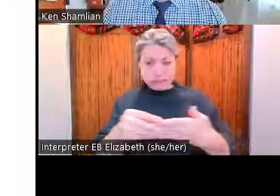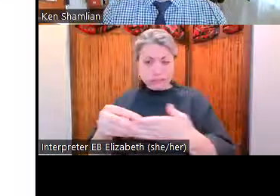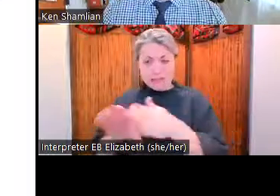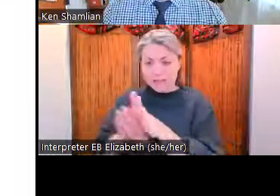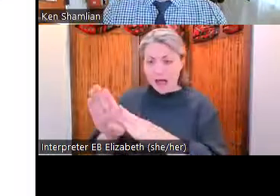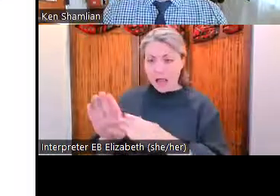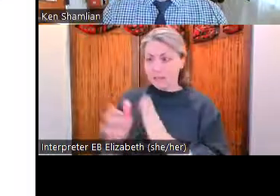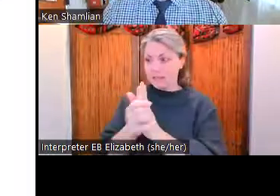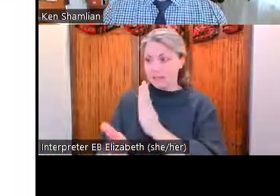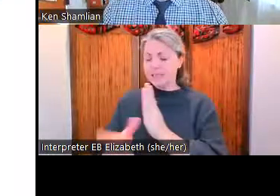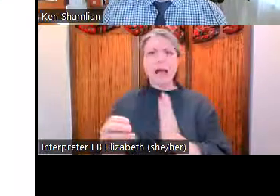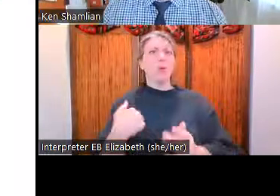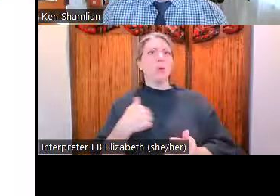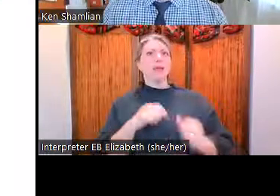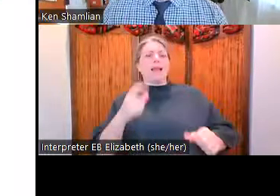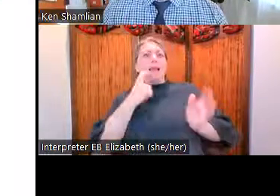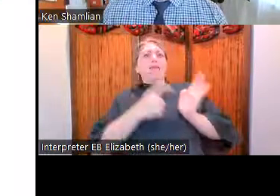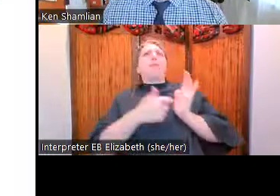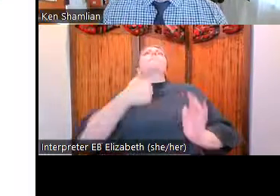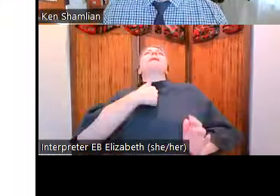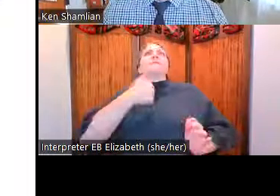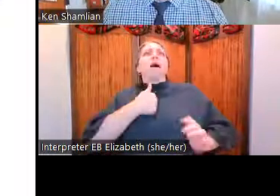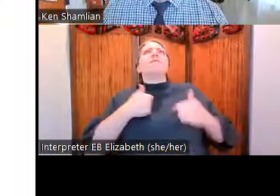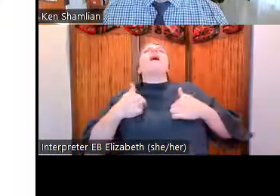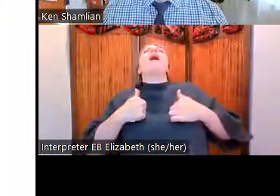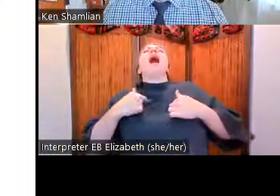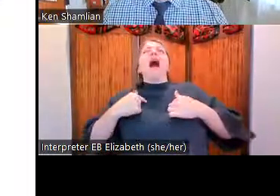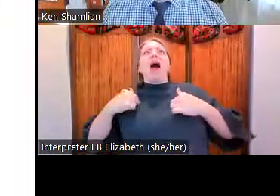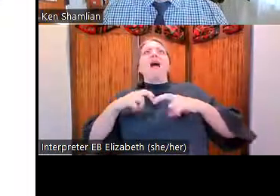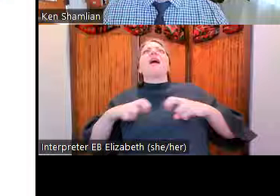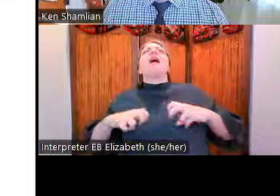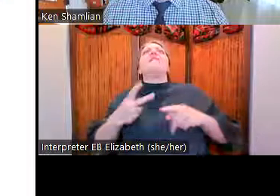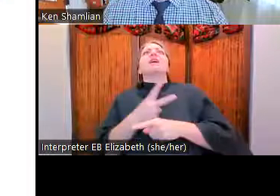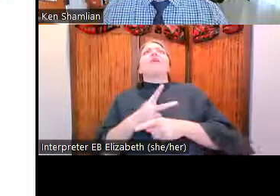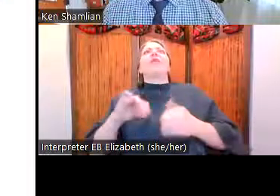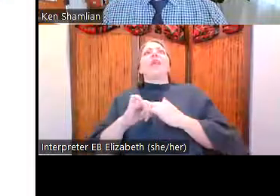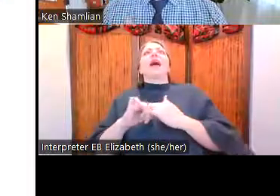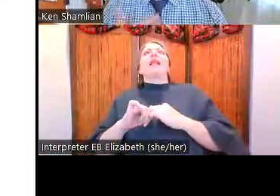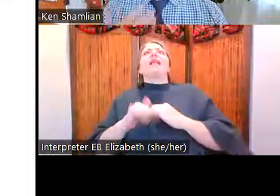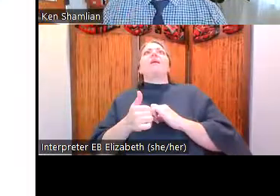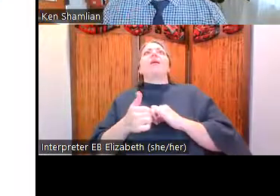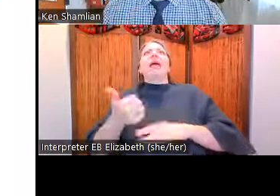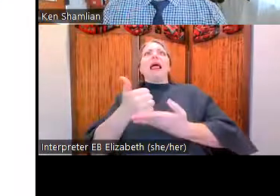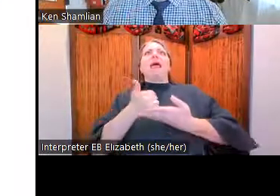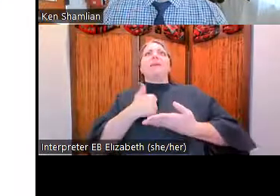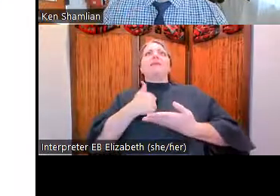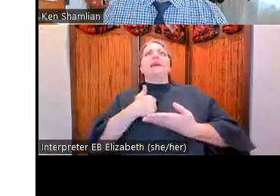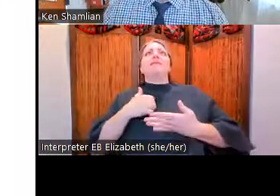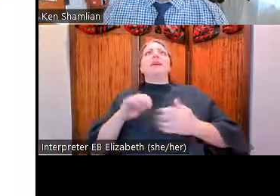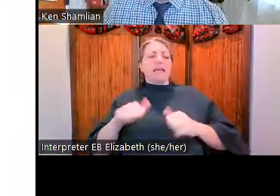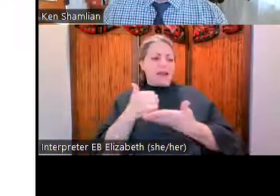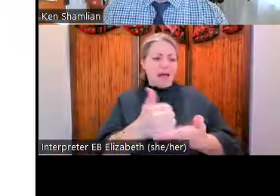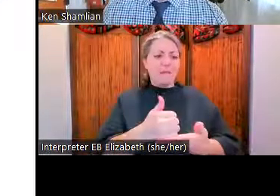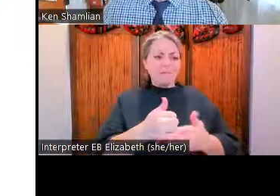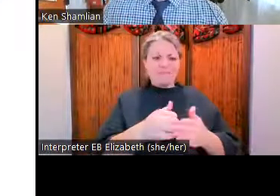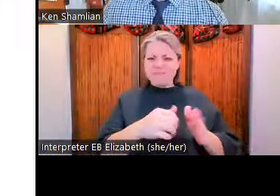we can identify in ourselves that helps us figure out what might work for them and what can we do to model that for them?